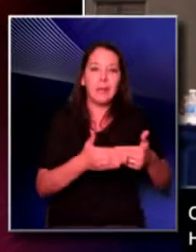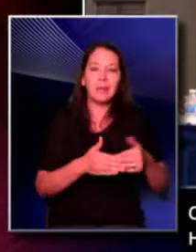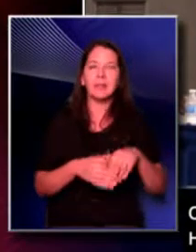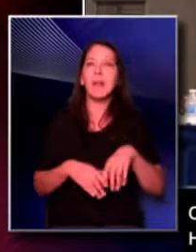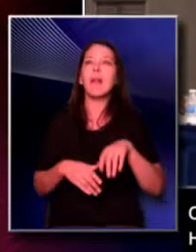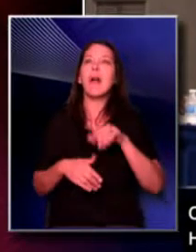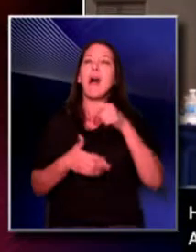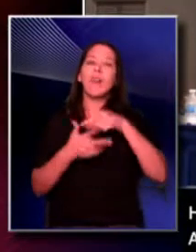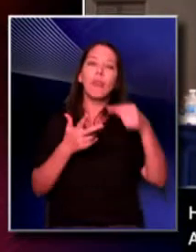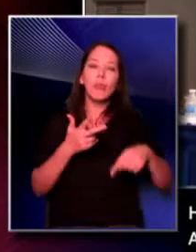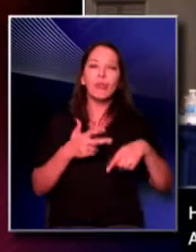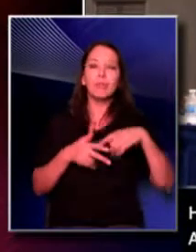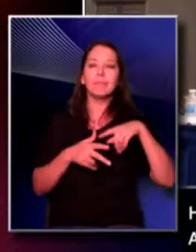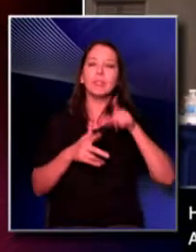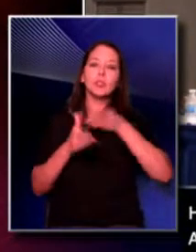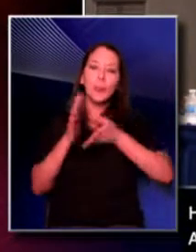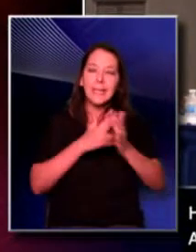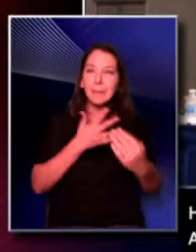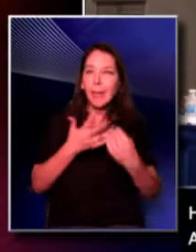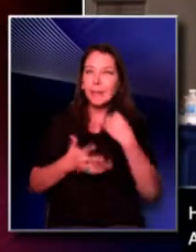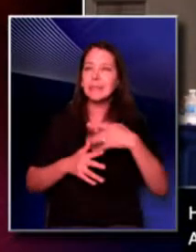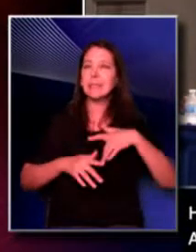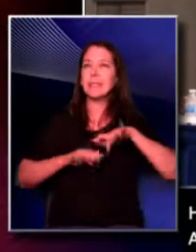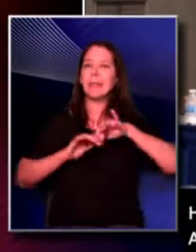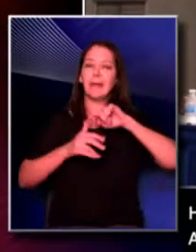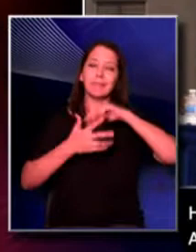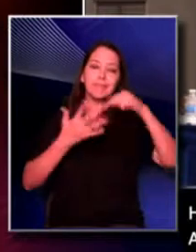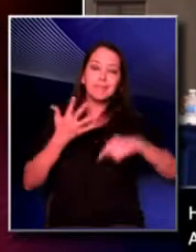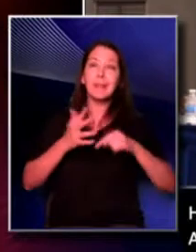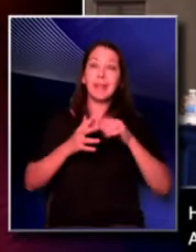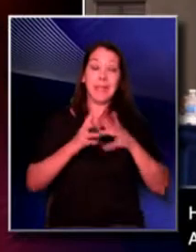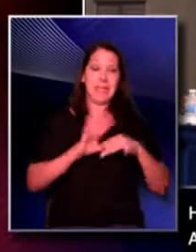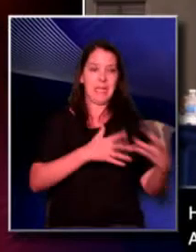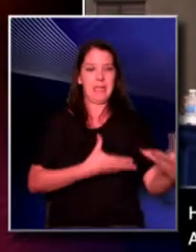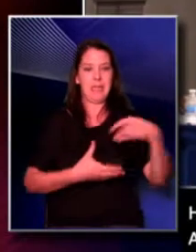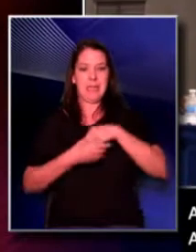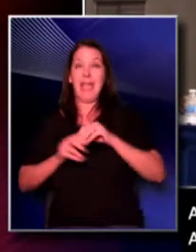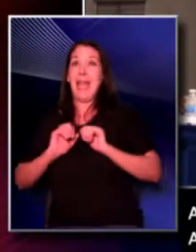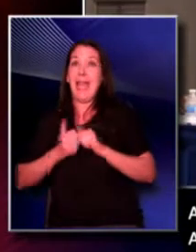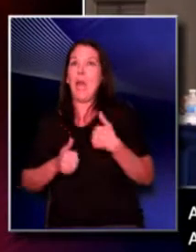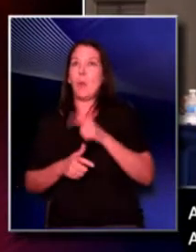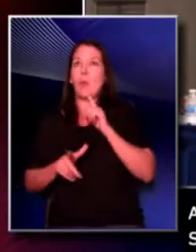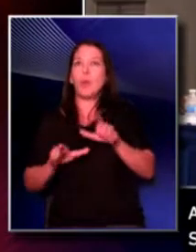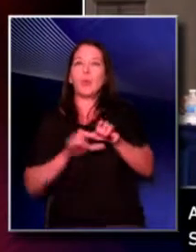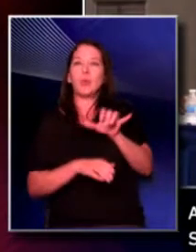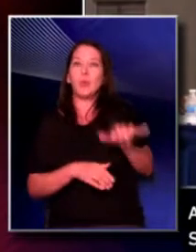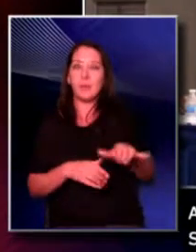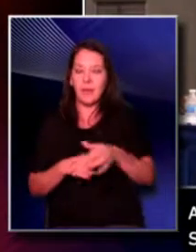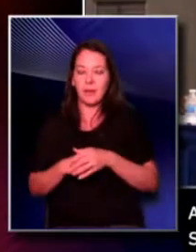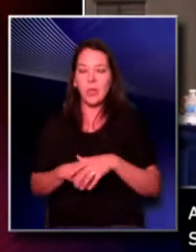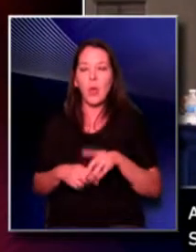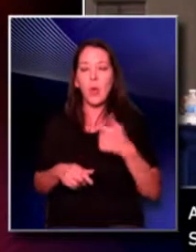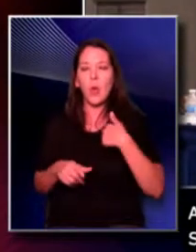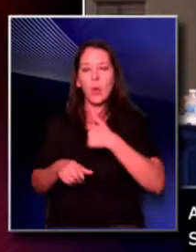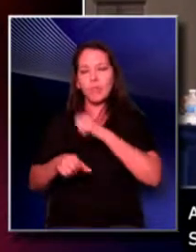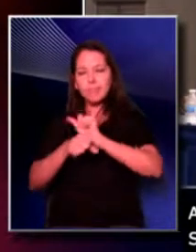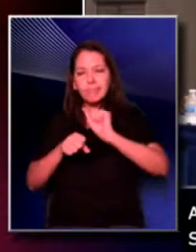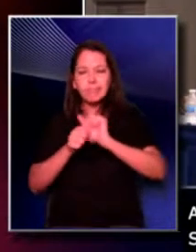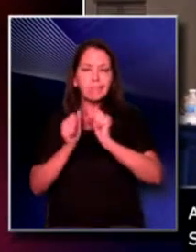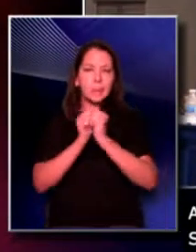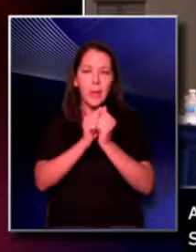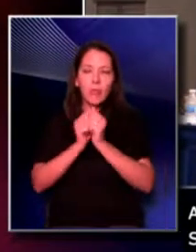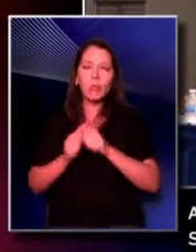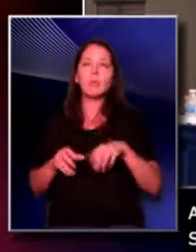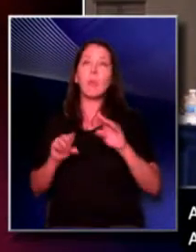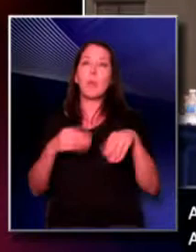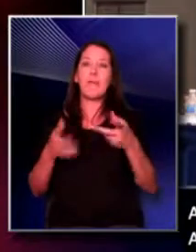piece and the transparency piece. So we are starting to move, and I want to give you the